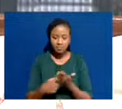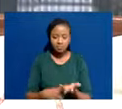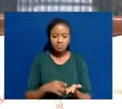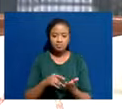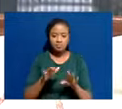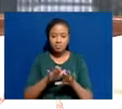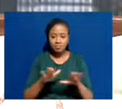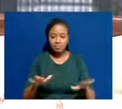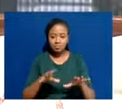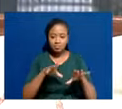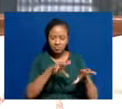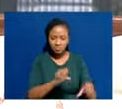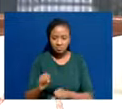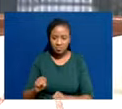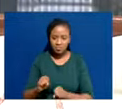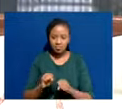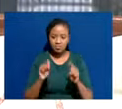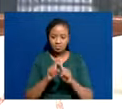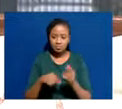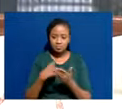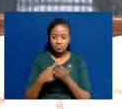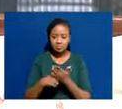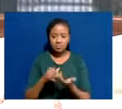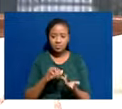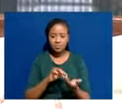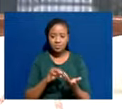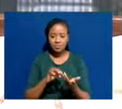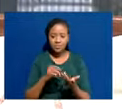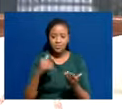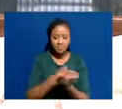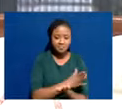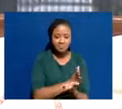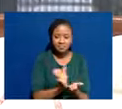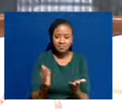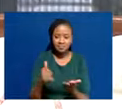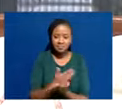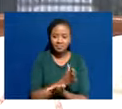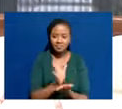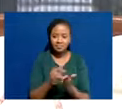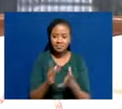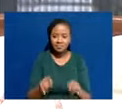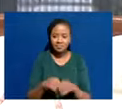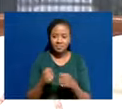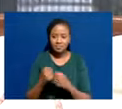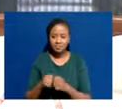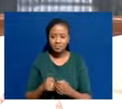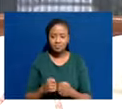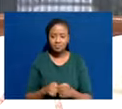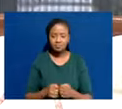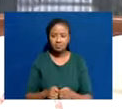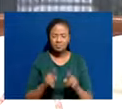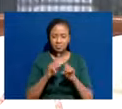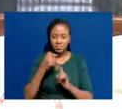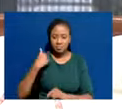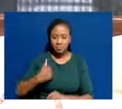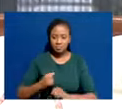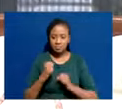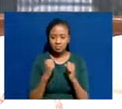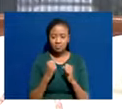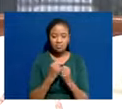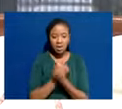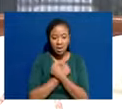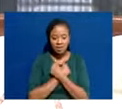became about, just cutting corners, doing the wrong thing. And I love what Barack Obama said when he came to Nairobi. And he